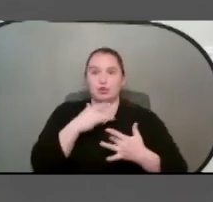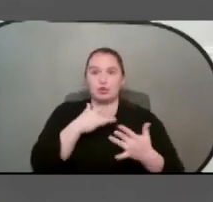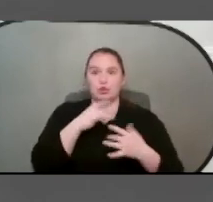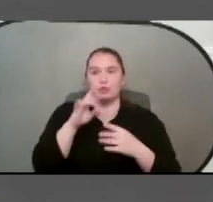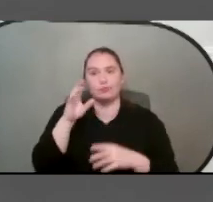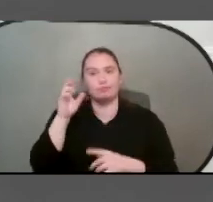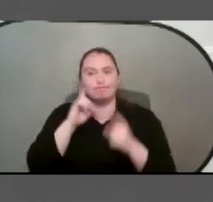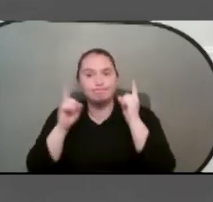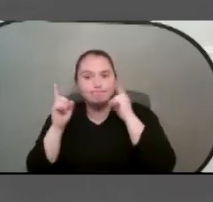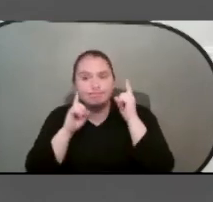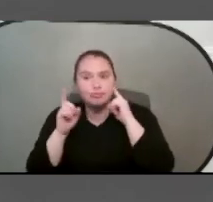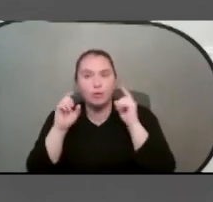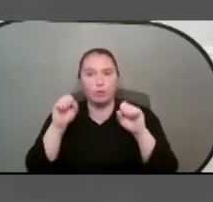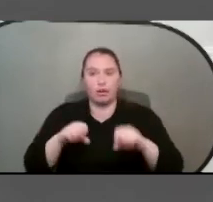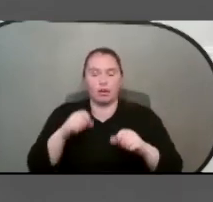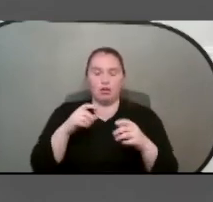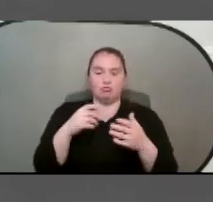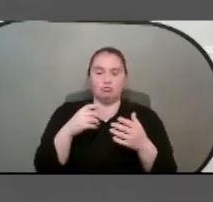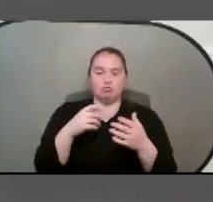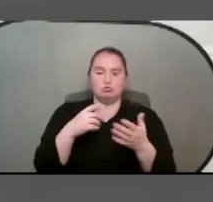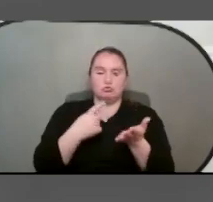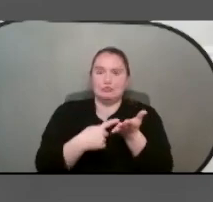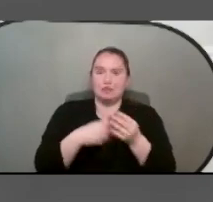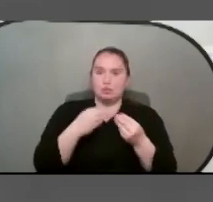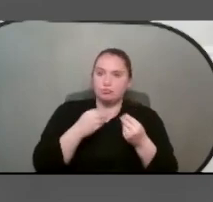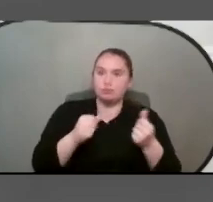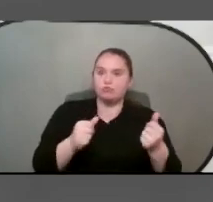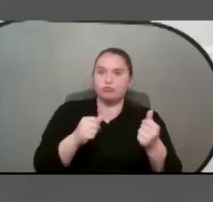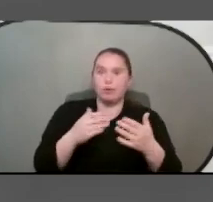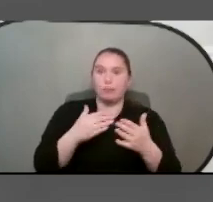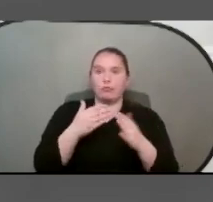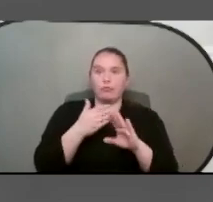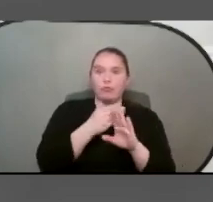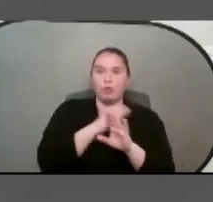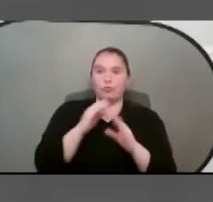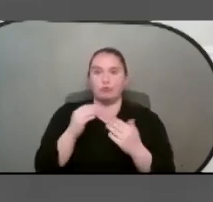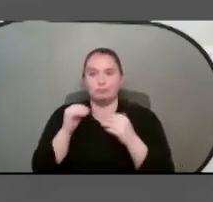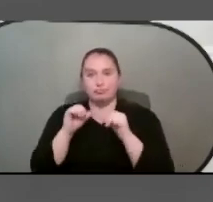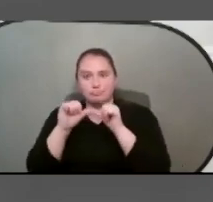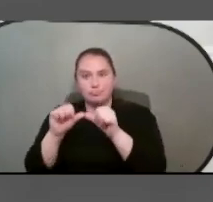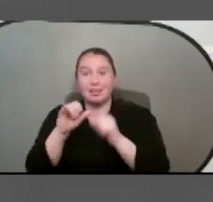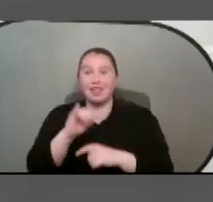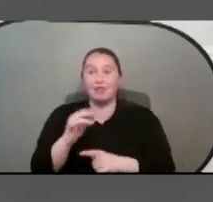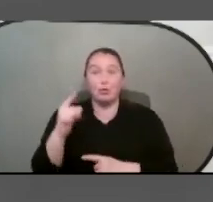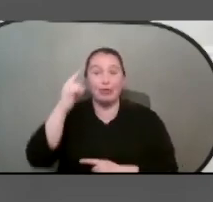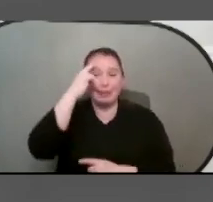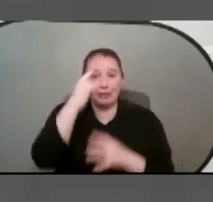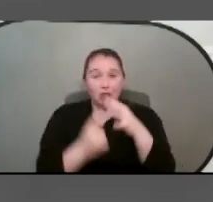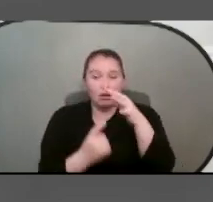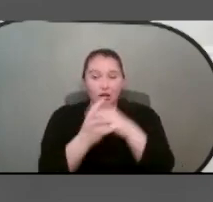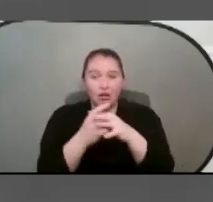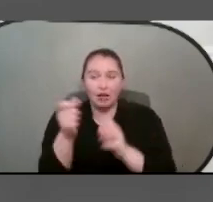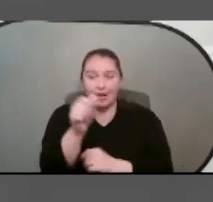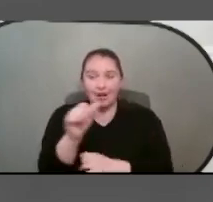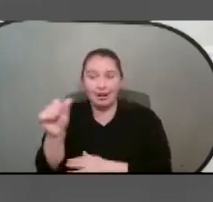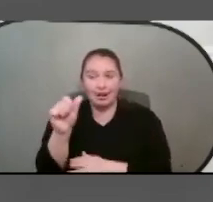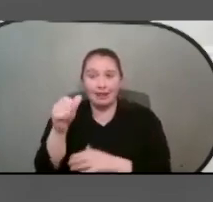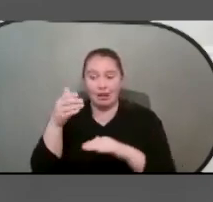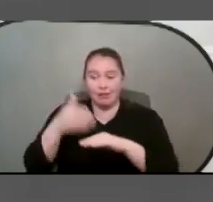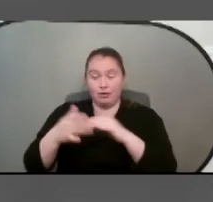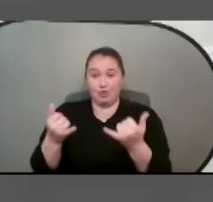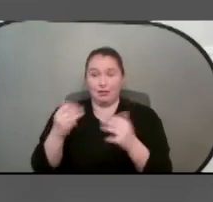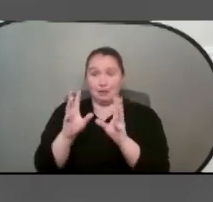move forward on anything. This is very helpful. And of course, if you think of anything else after this meeting, feel free to reach out to